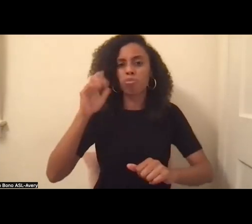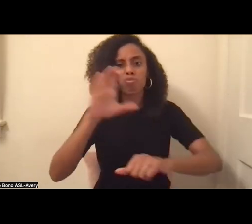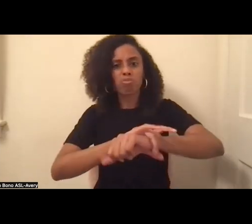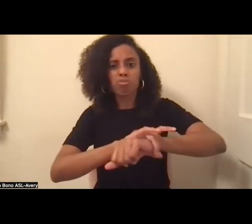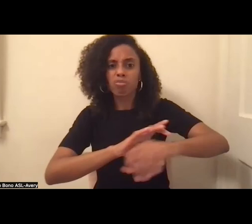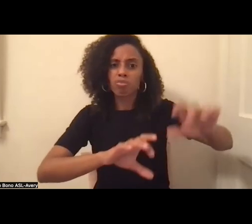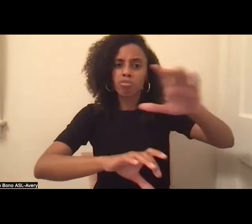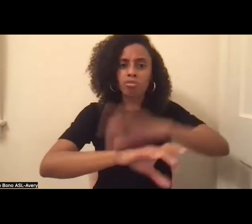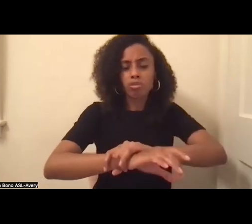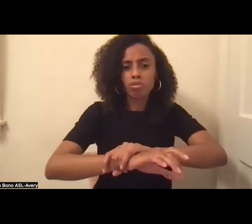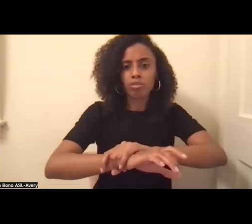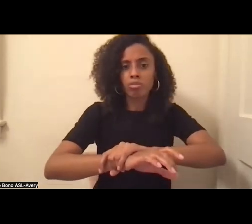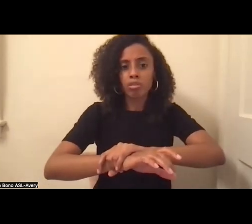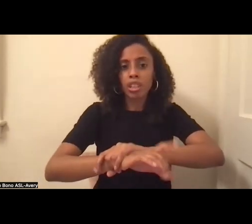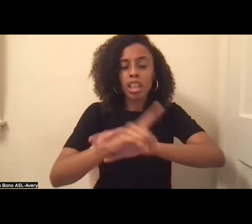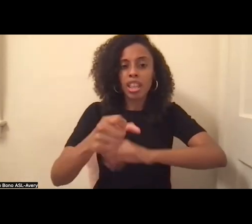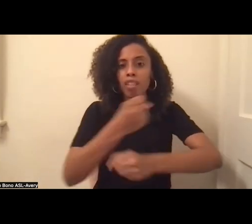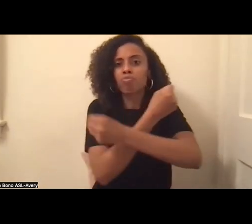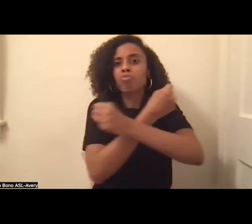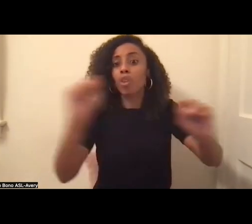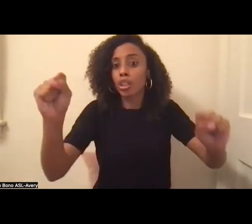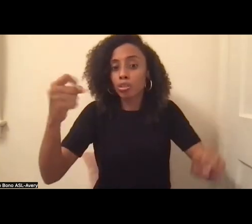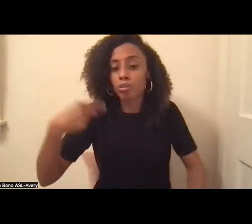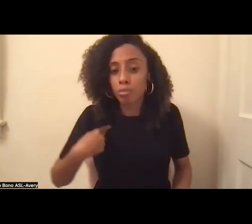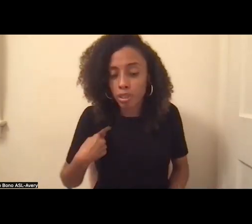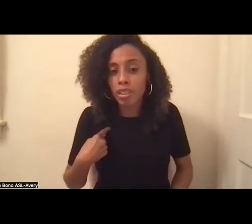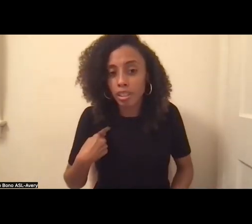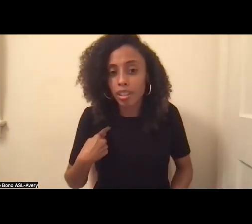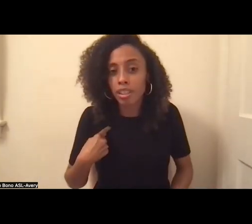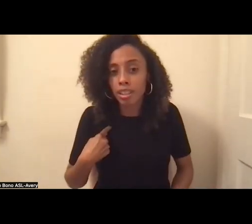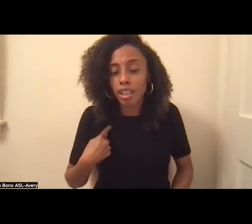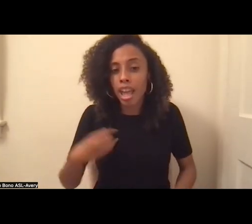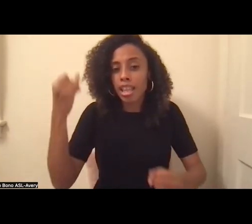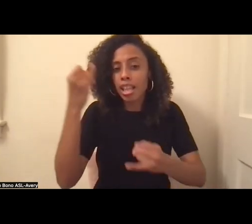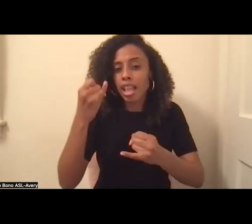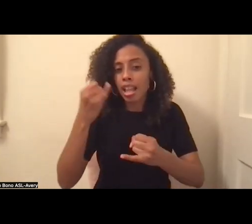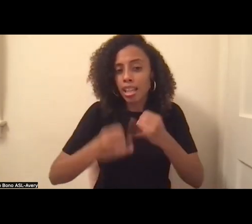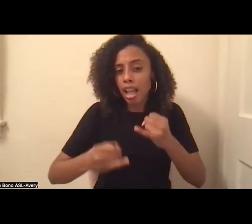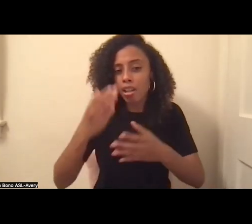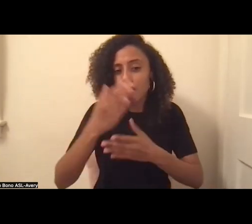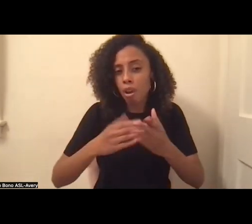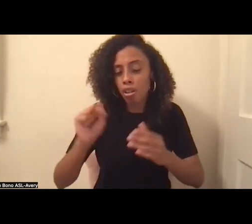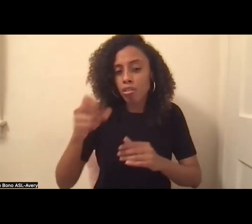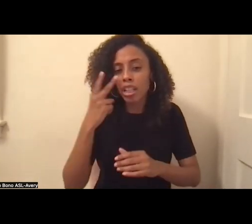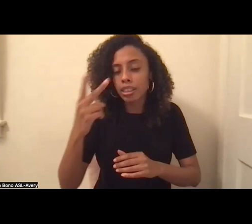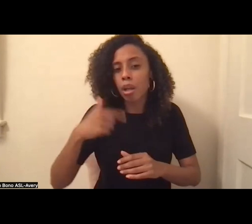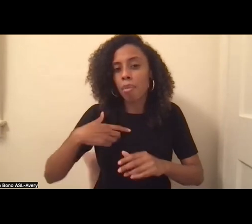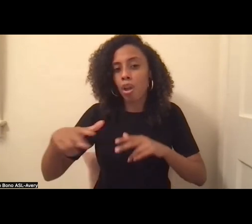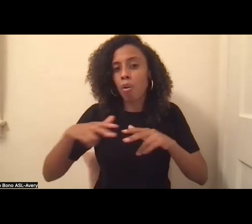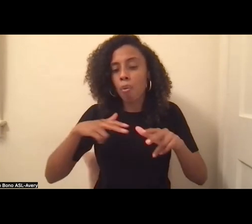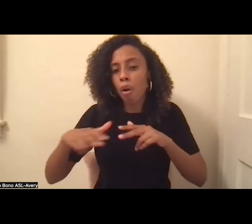They literally rescued me. And the last part, you can see me walking out. I want to